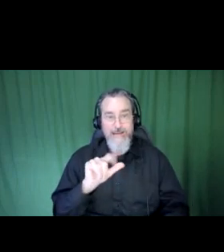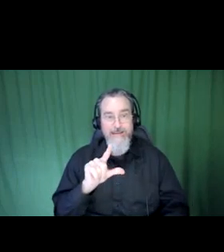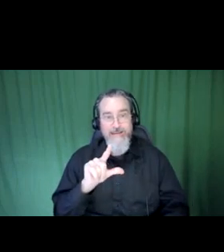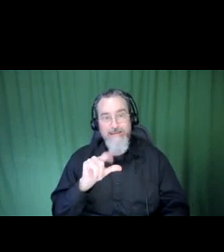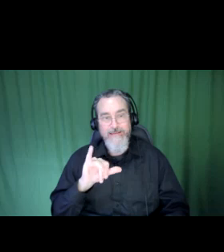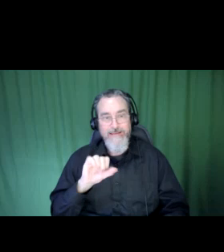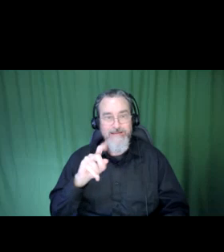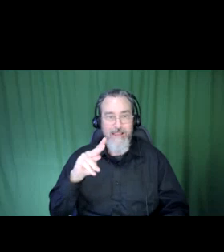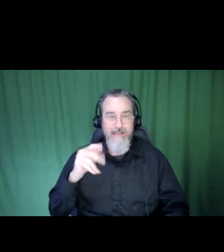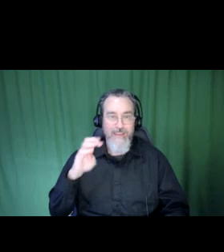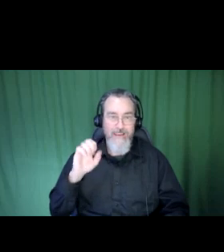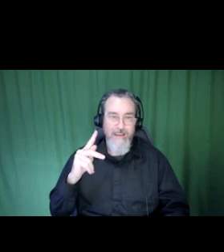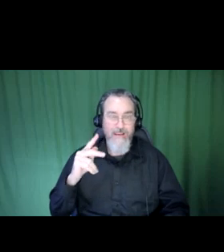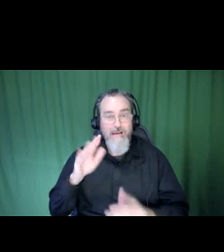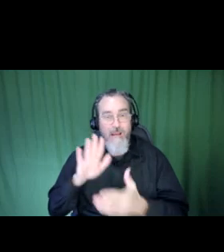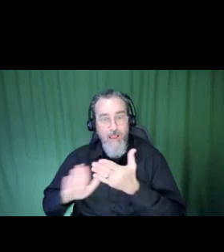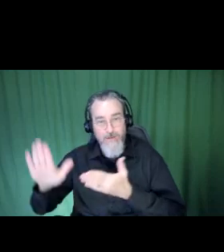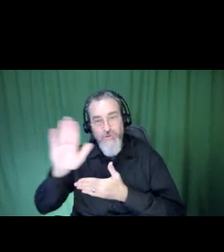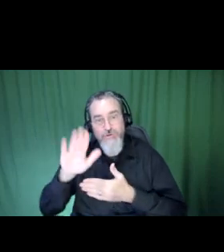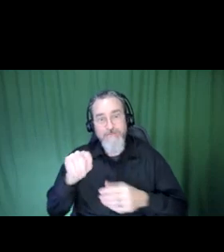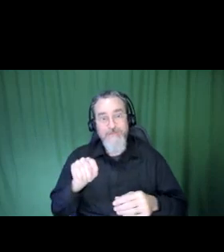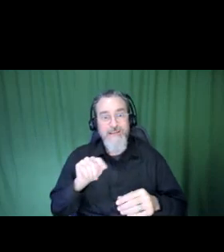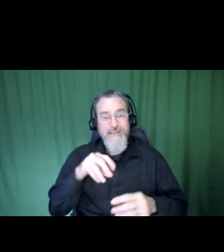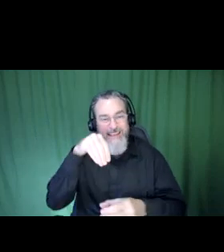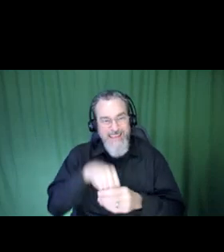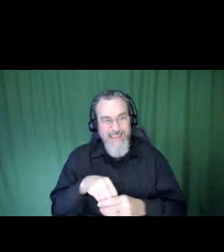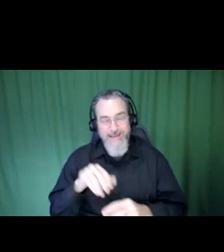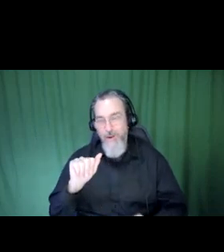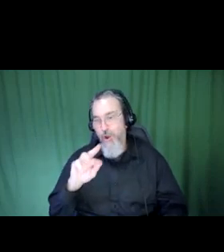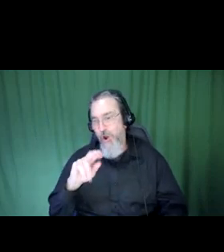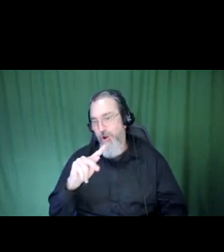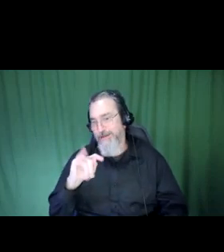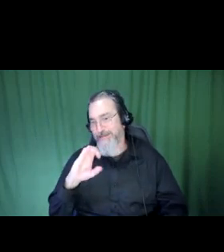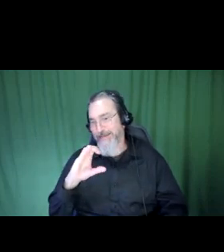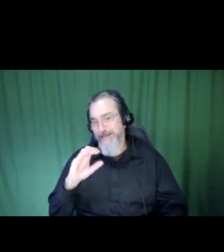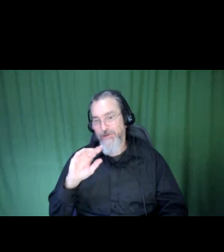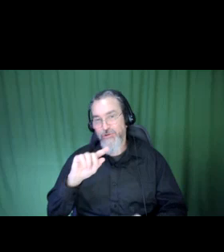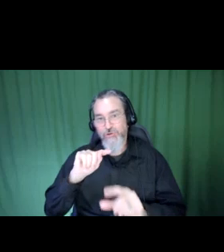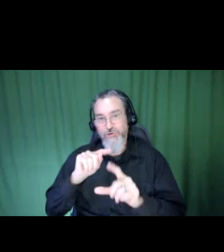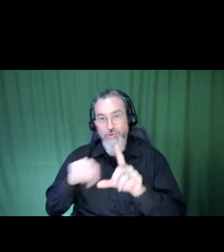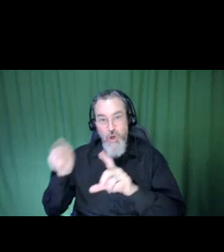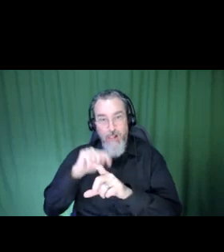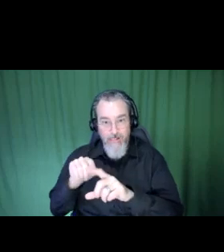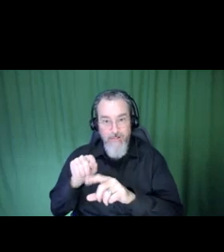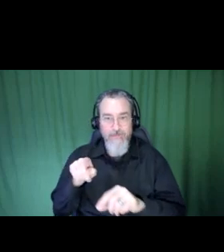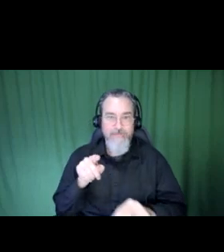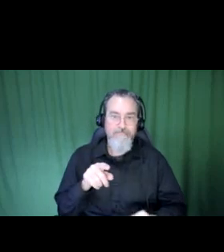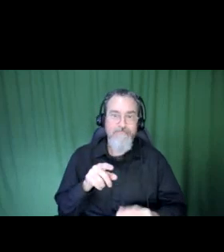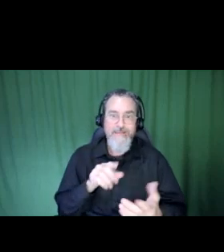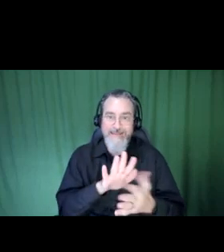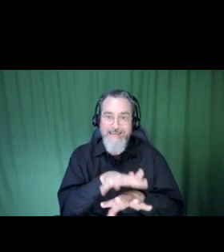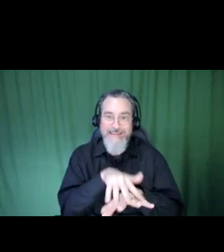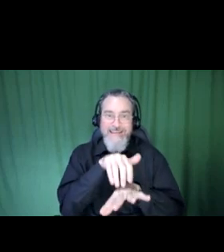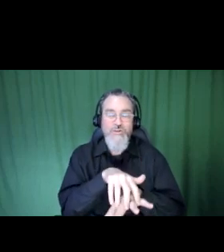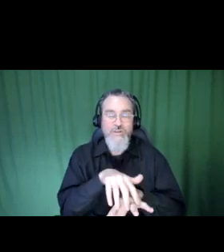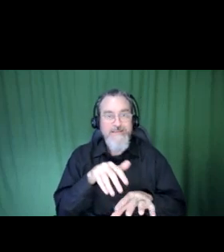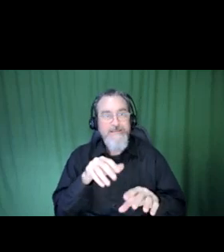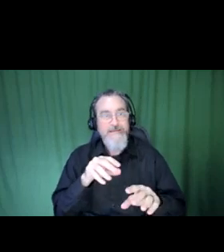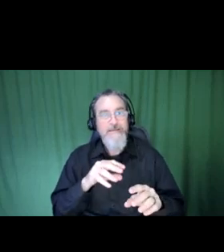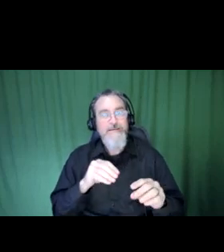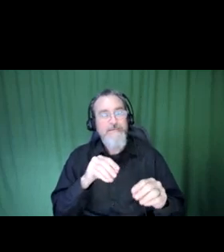United States and located in the Arctic Circle. Identifying as a distinctly Indigenous institution that aims to enhance the local